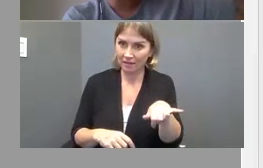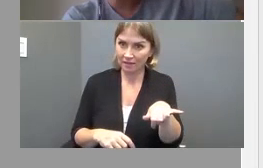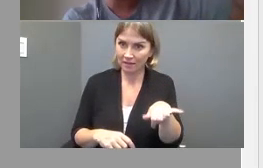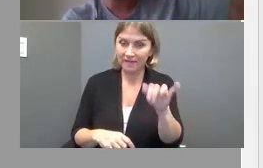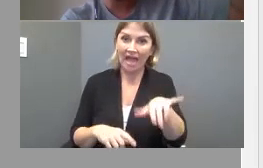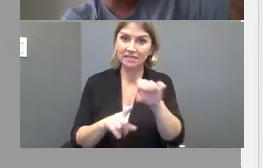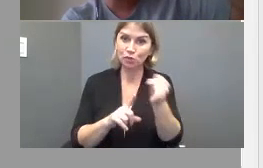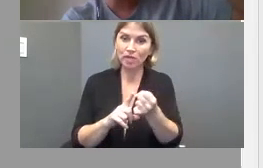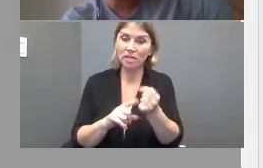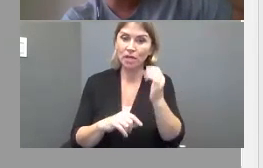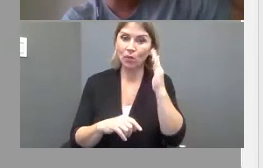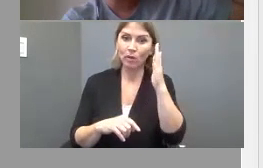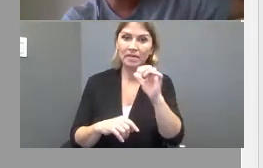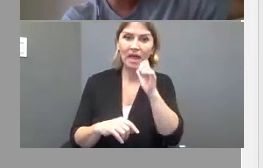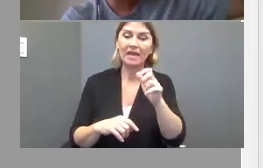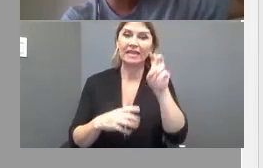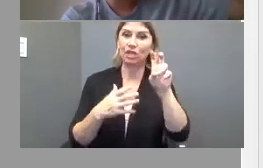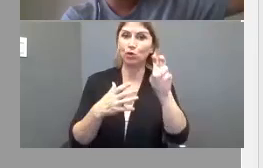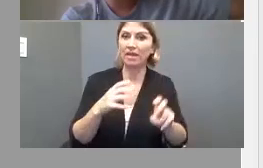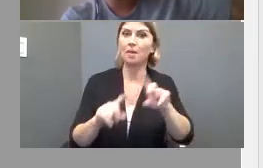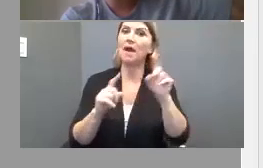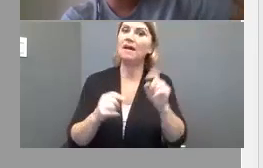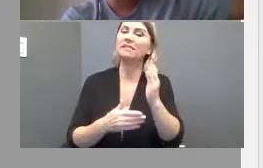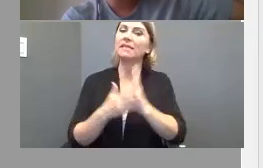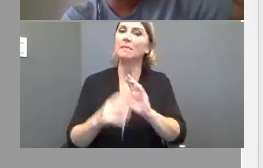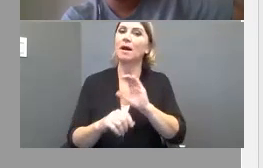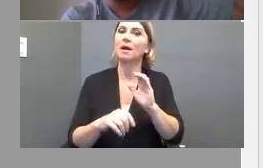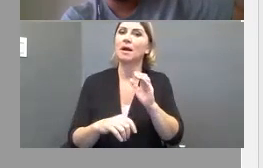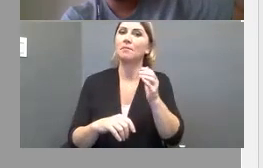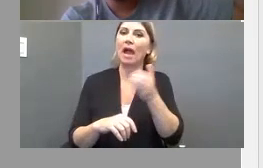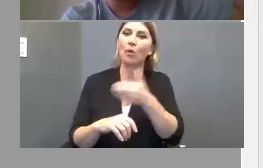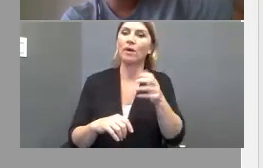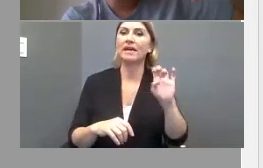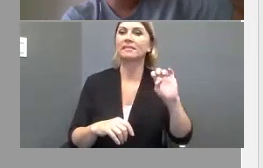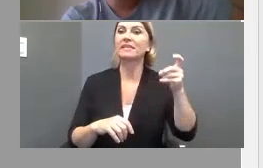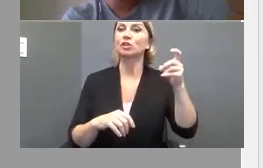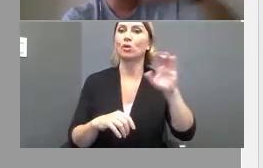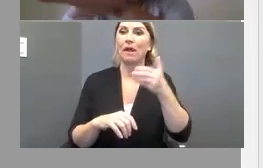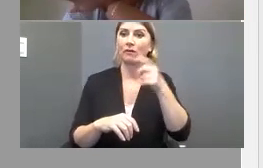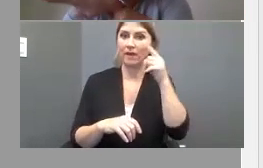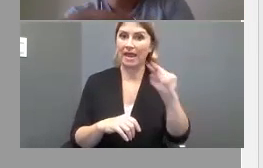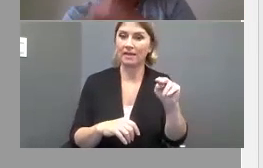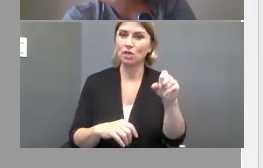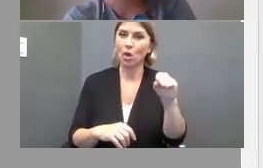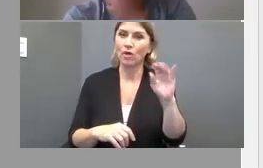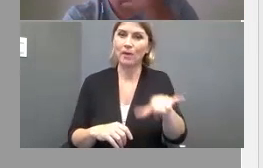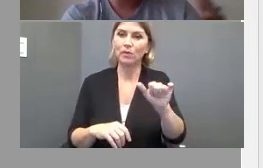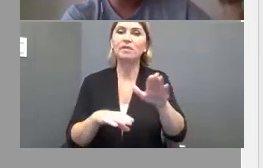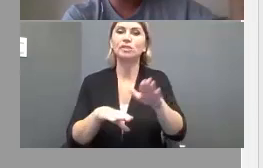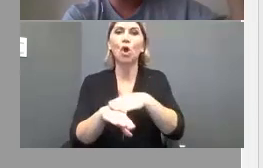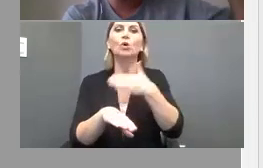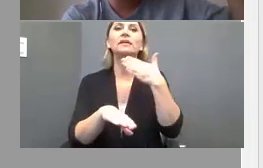scenario, it is going to be not infinity, but it is going to be some power, some exponential power of n, right? Because it is slowly going to converge